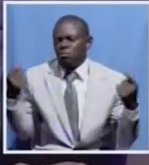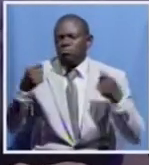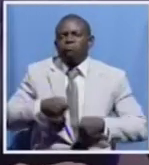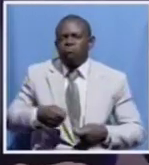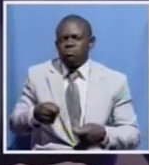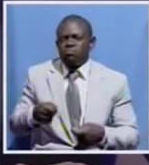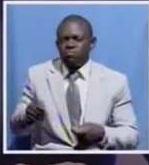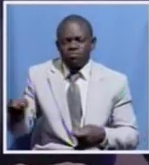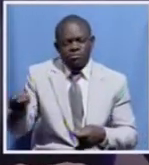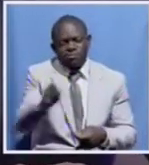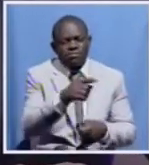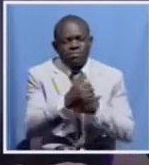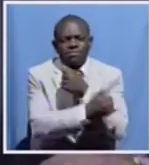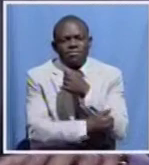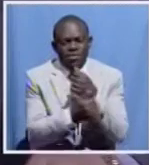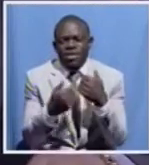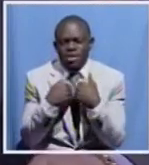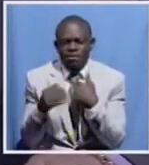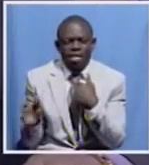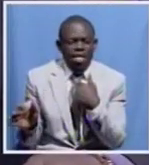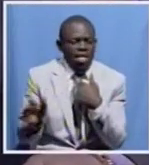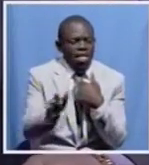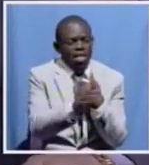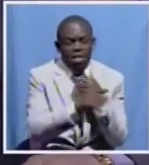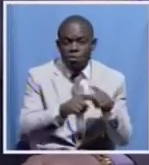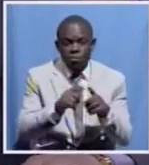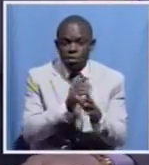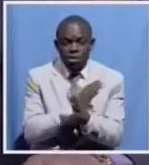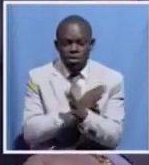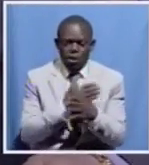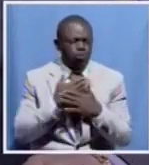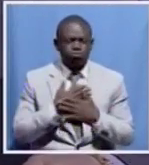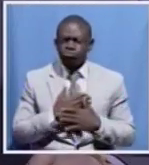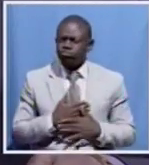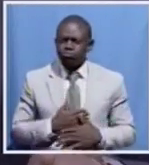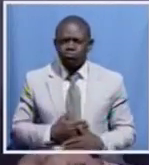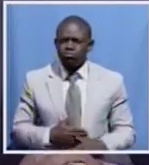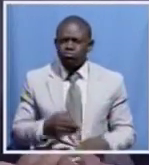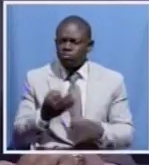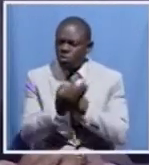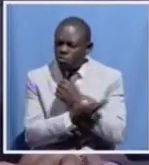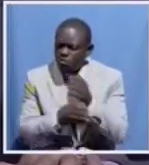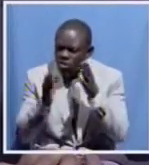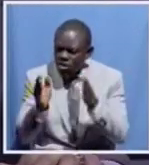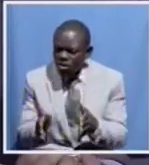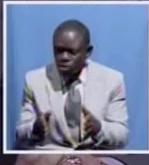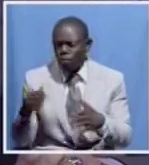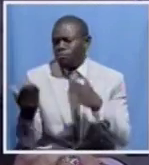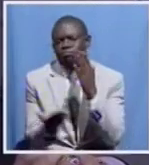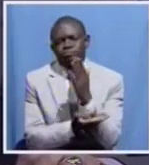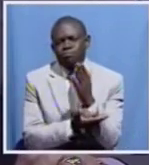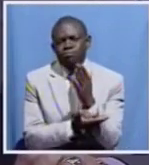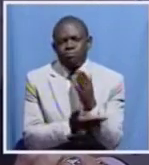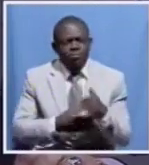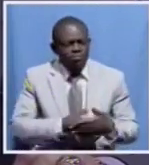those things are not pertaining to this country. So I think what makes Zambia as a